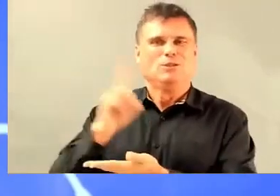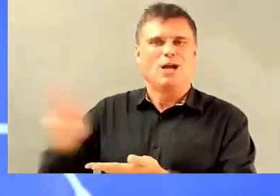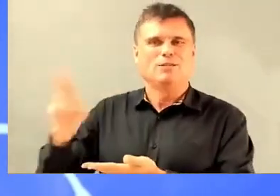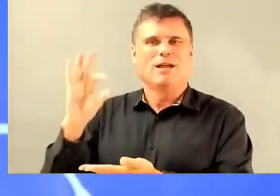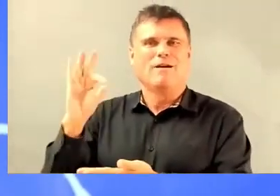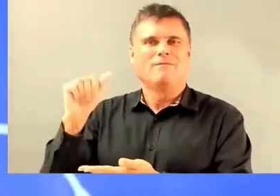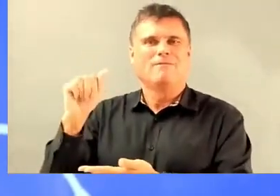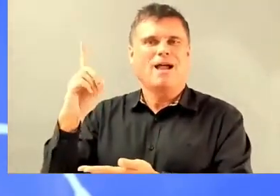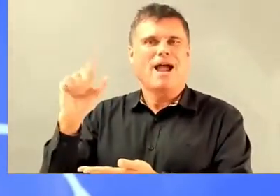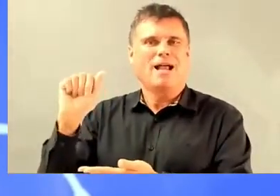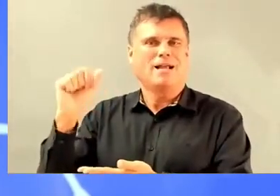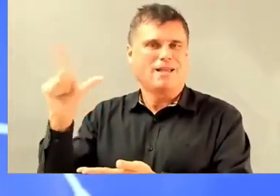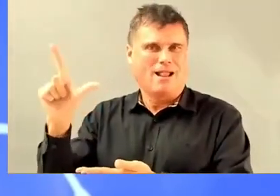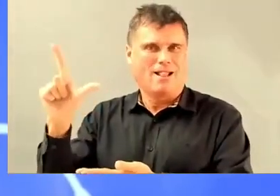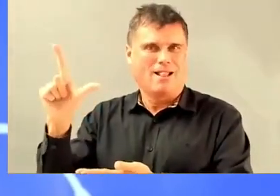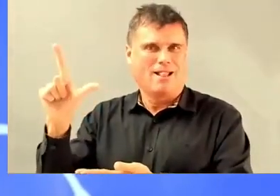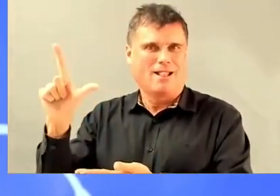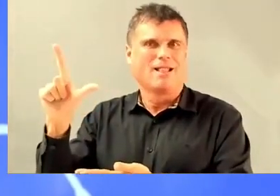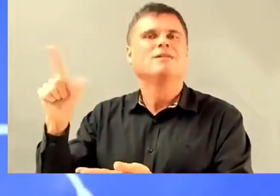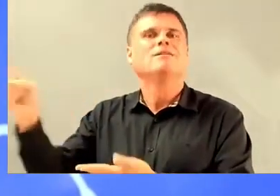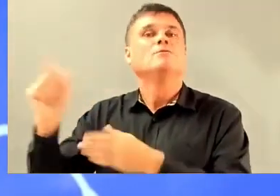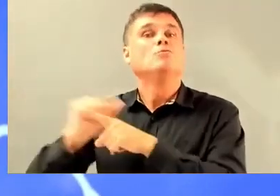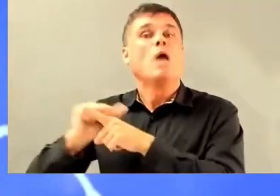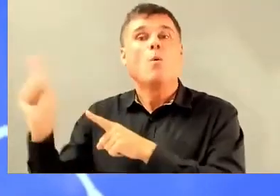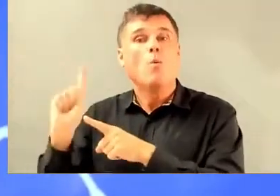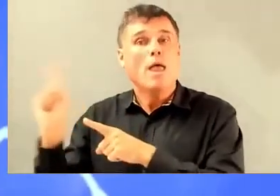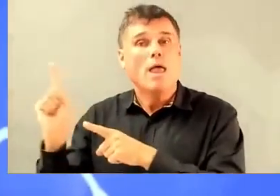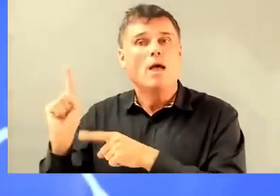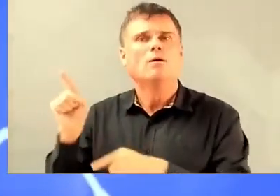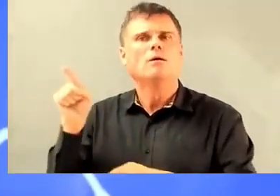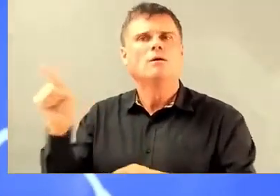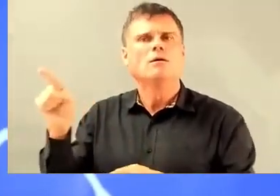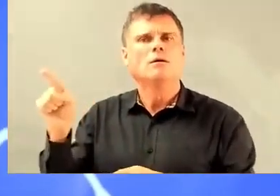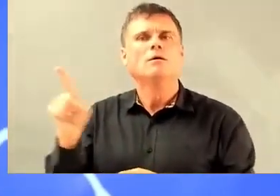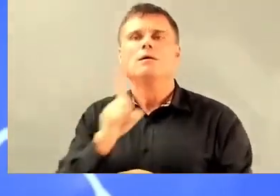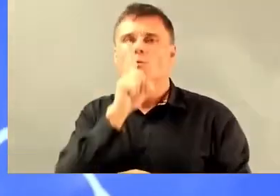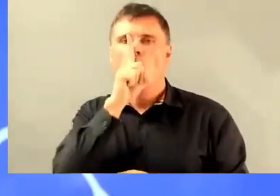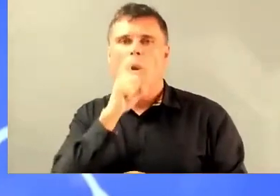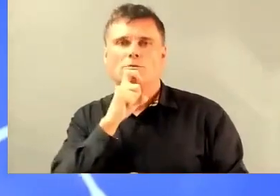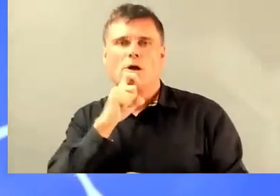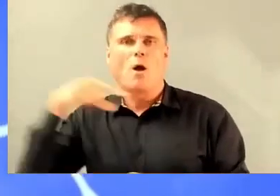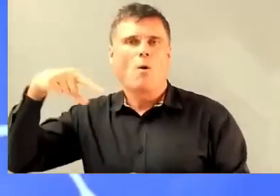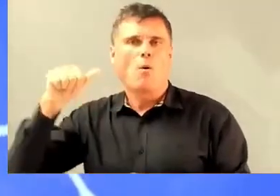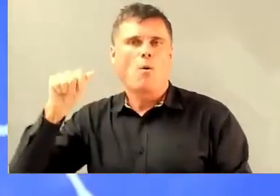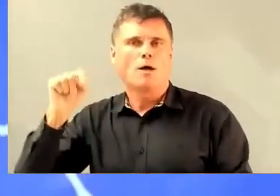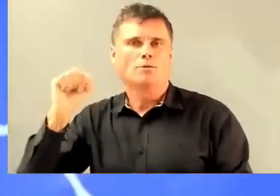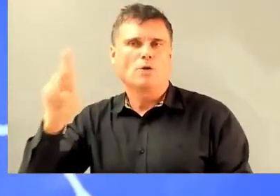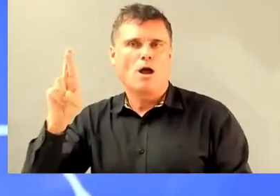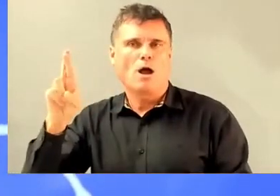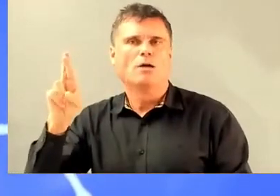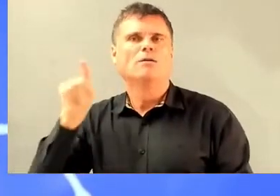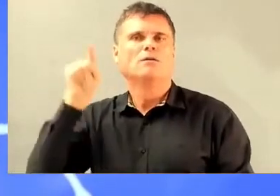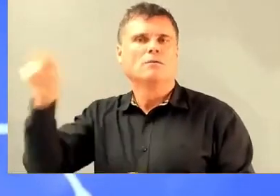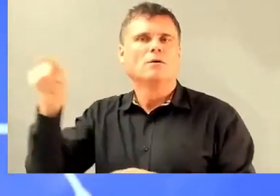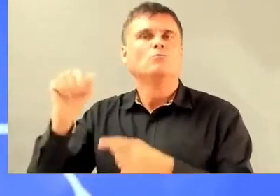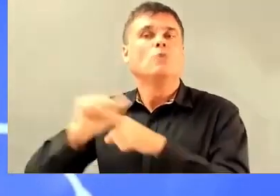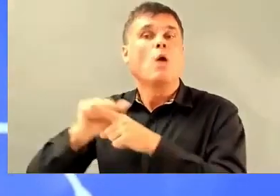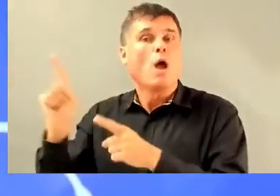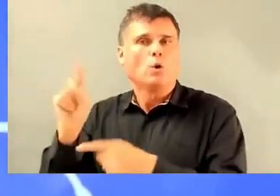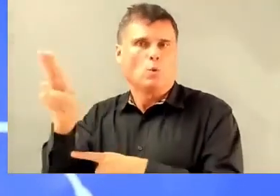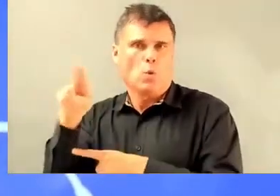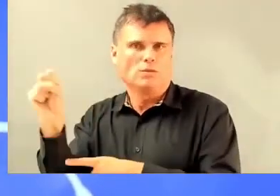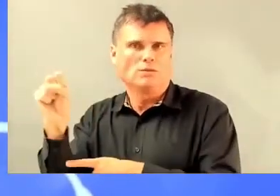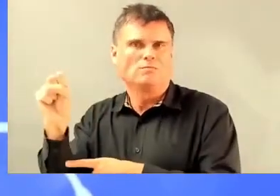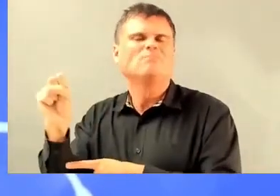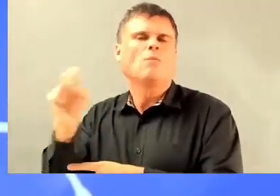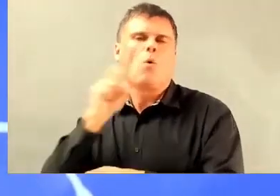medical training in Qatar and some extra training in geriatrics in the United States. He is now a family doctor in Victoria after completing